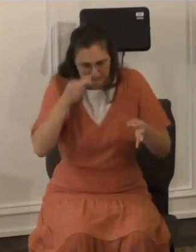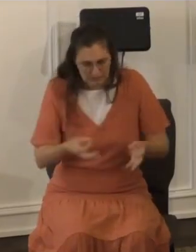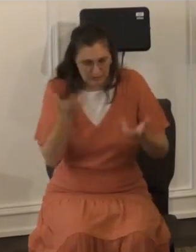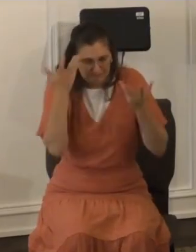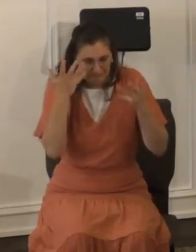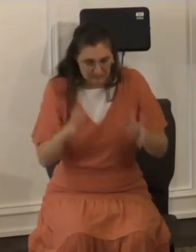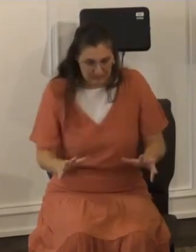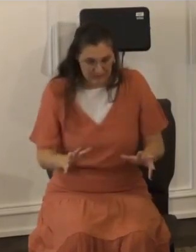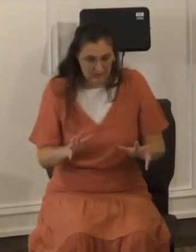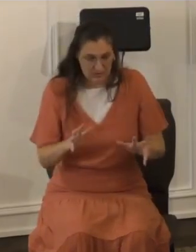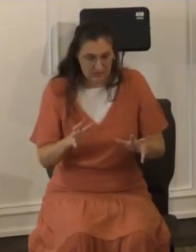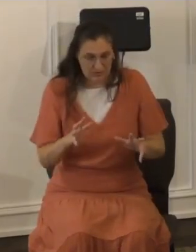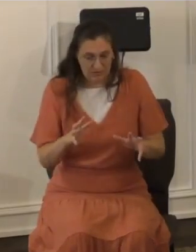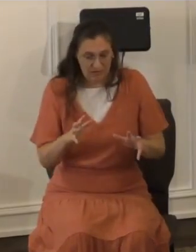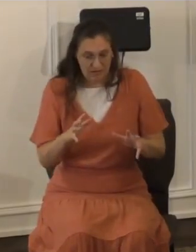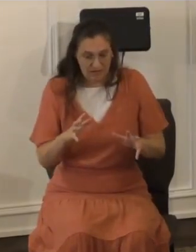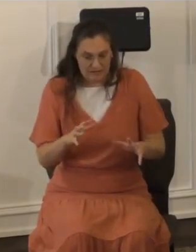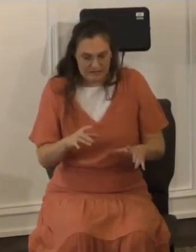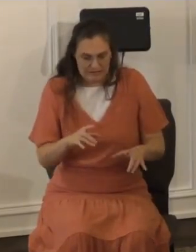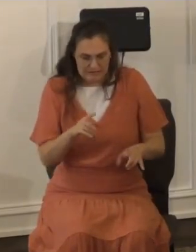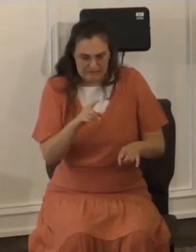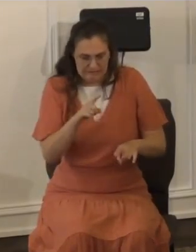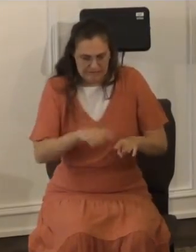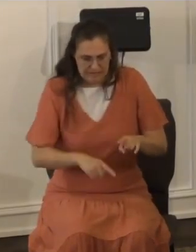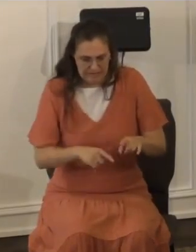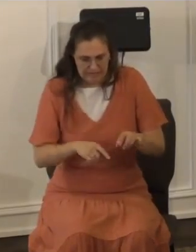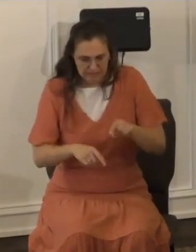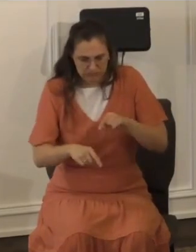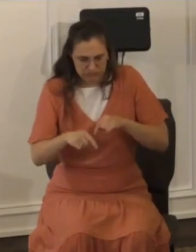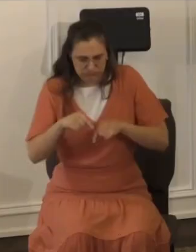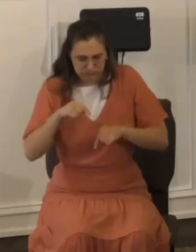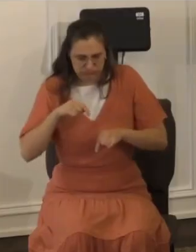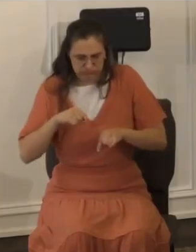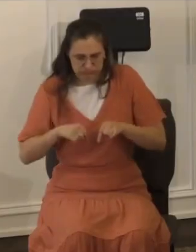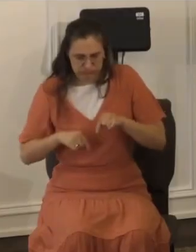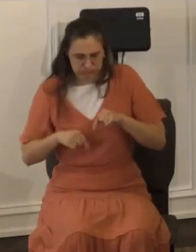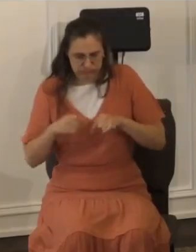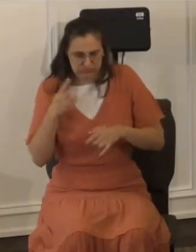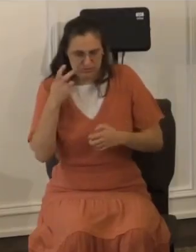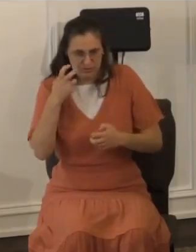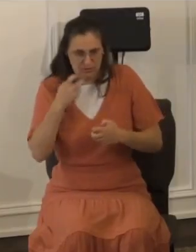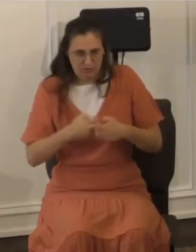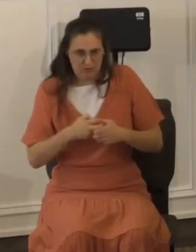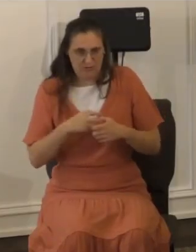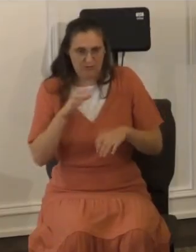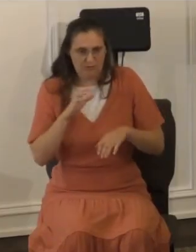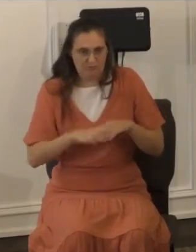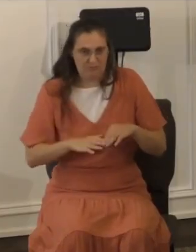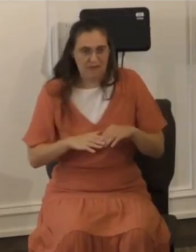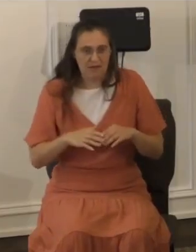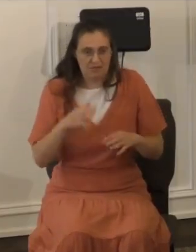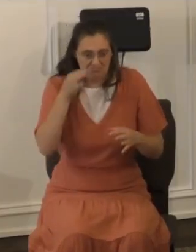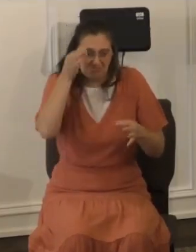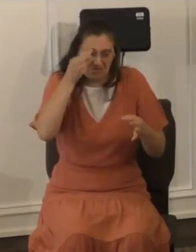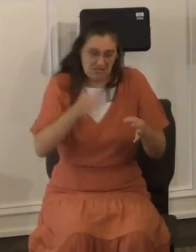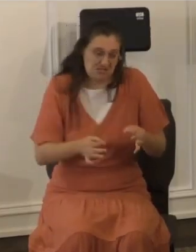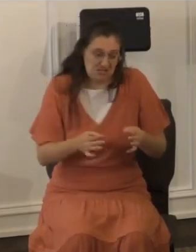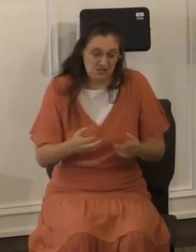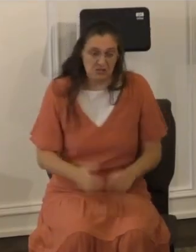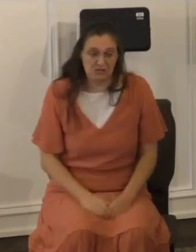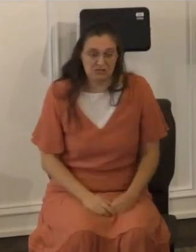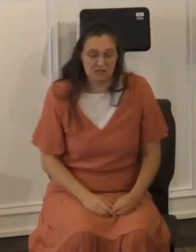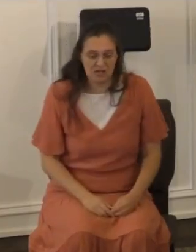us the ability to choose, but we need to be careful the choices that we make, because we can find ourselves in a situation